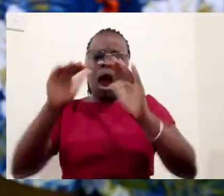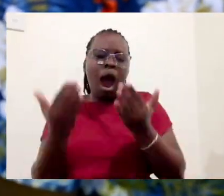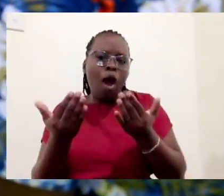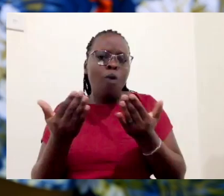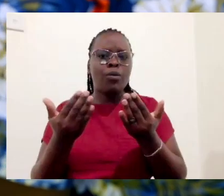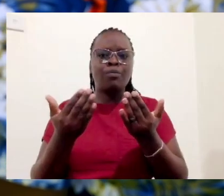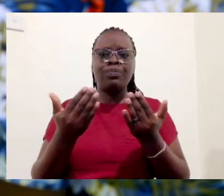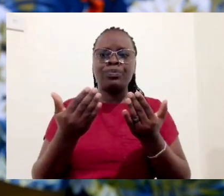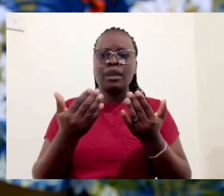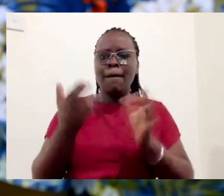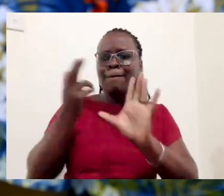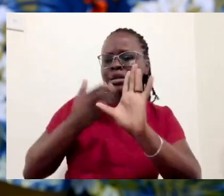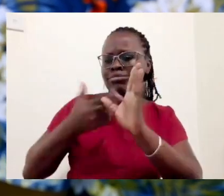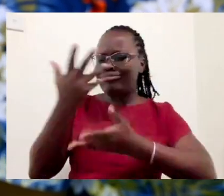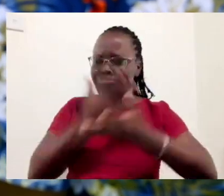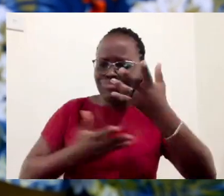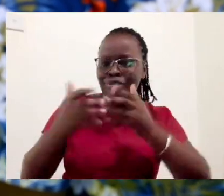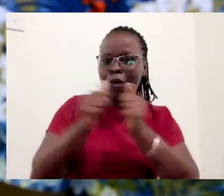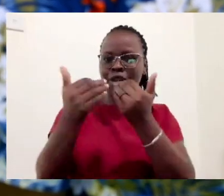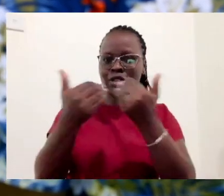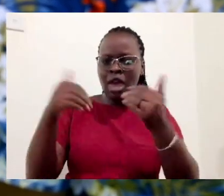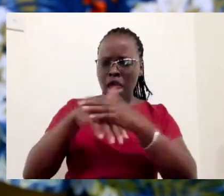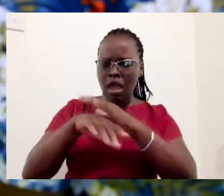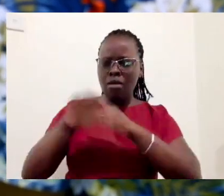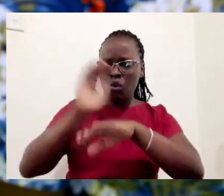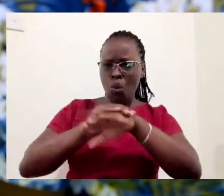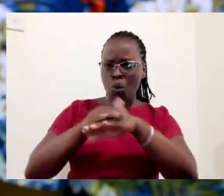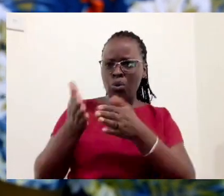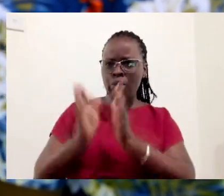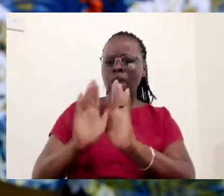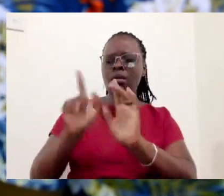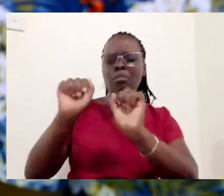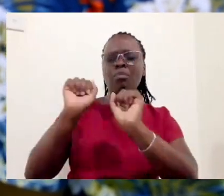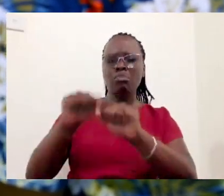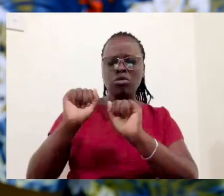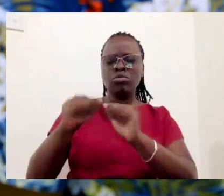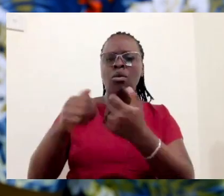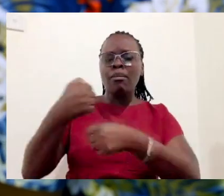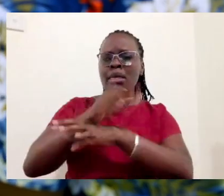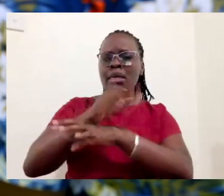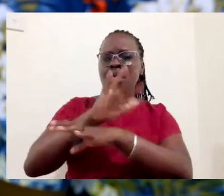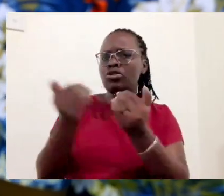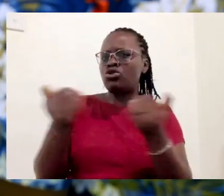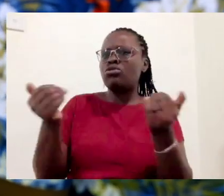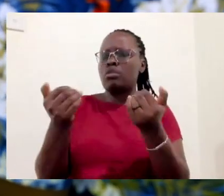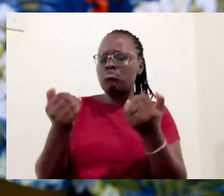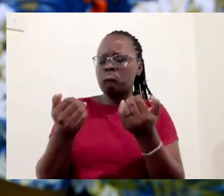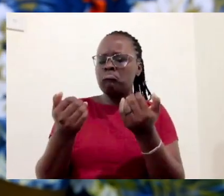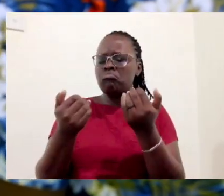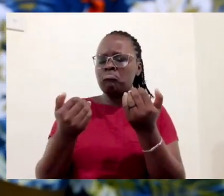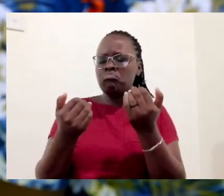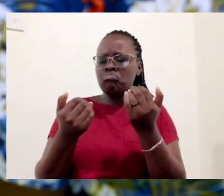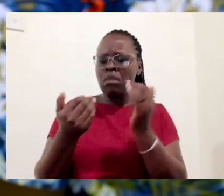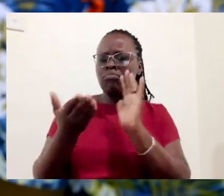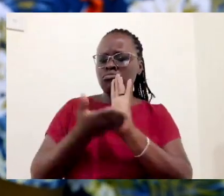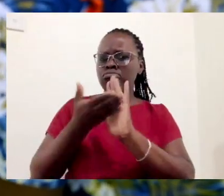to engage with the children in a responsive way, it will really contribute to their holistic